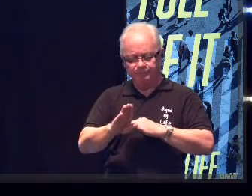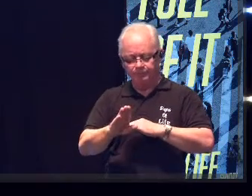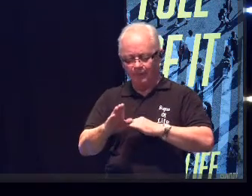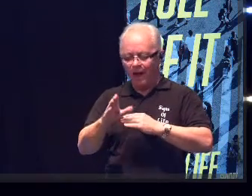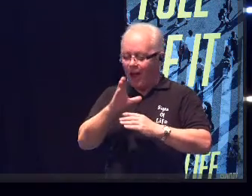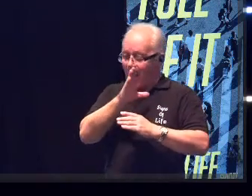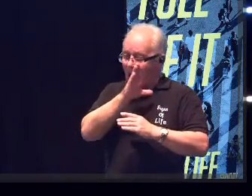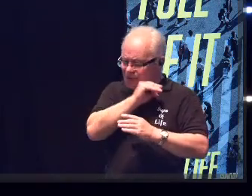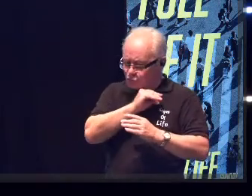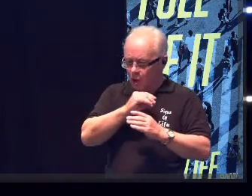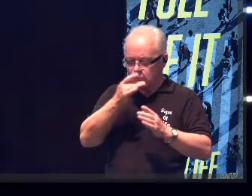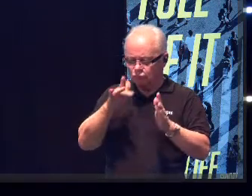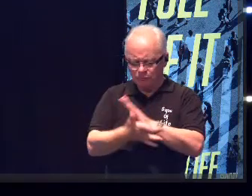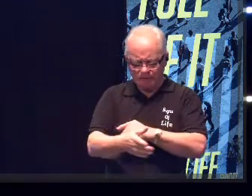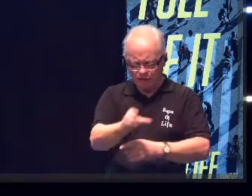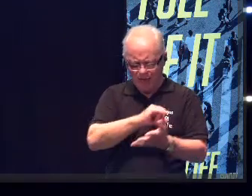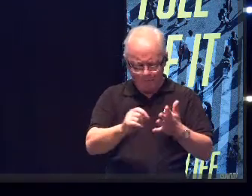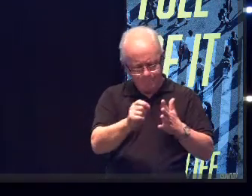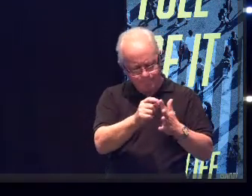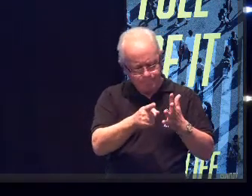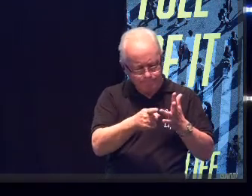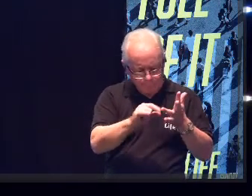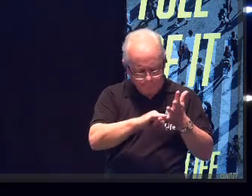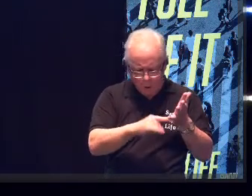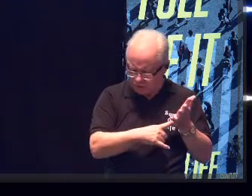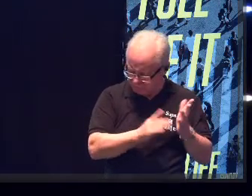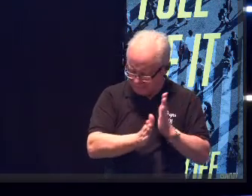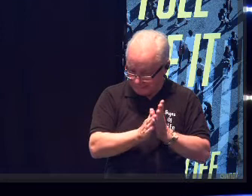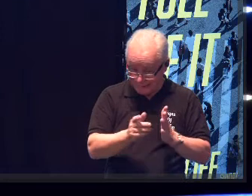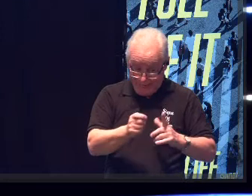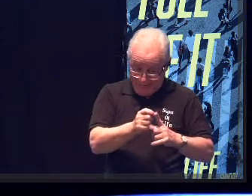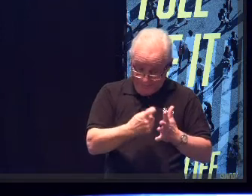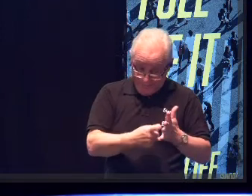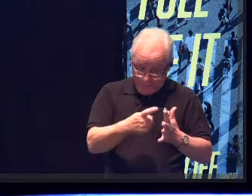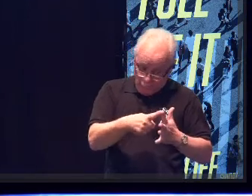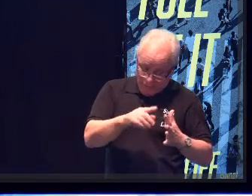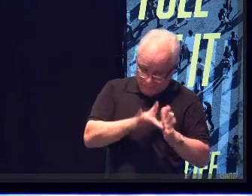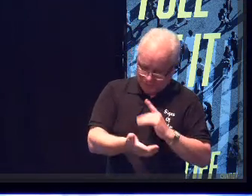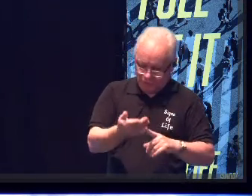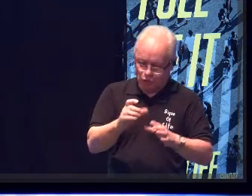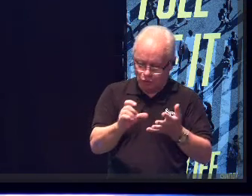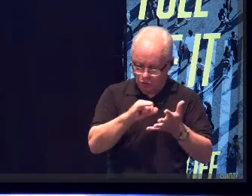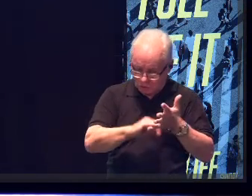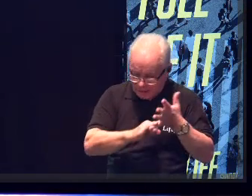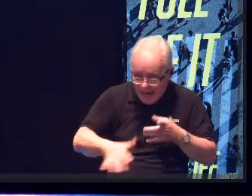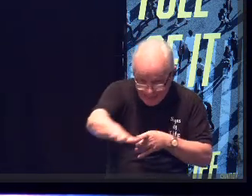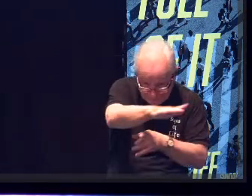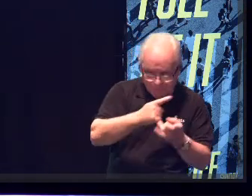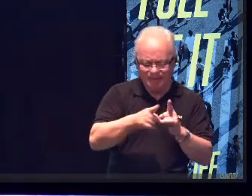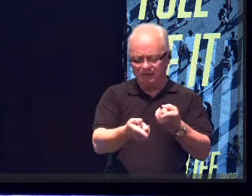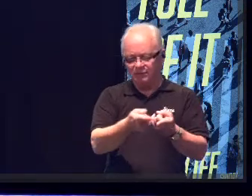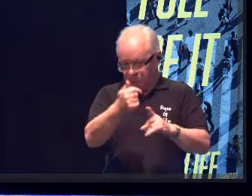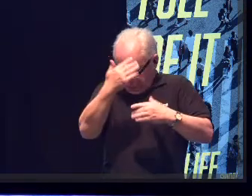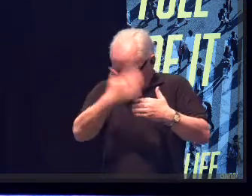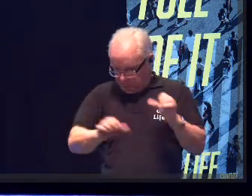society. What does that mean? Okay, a pre-Christian society is one in which nobody has ever heard of